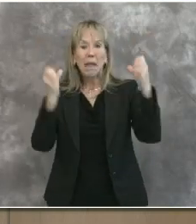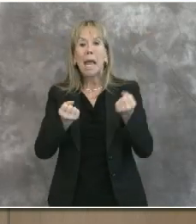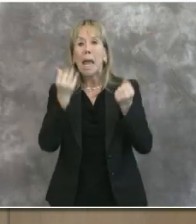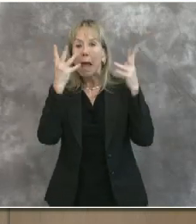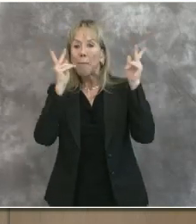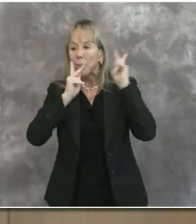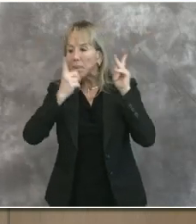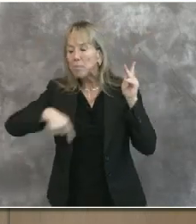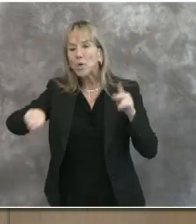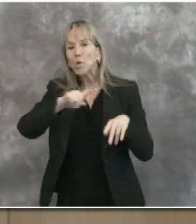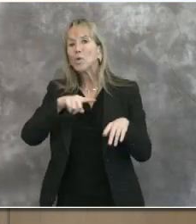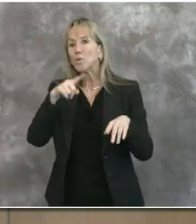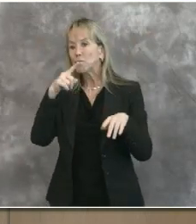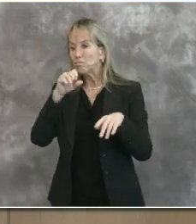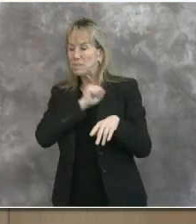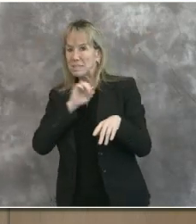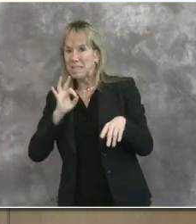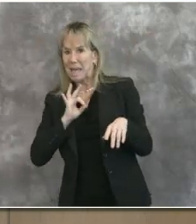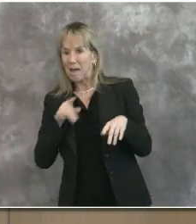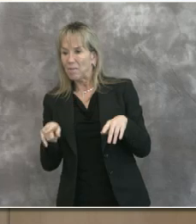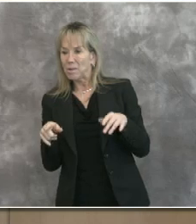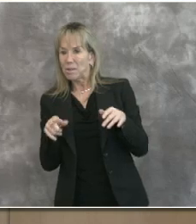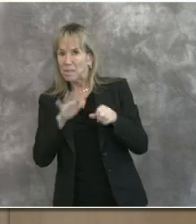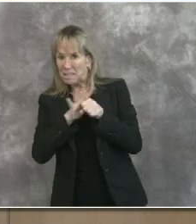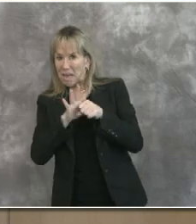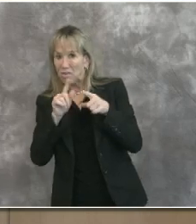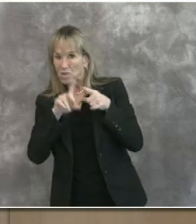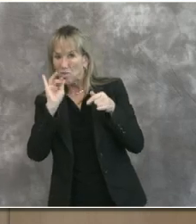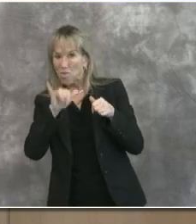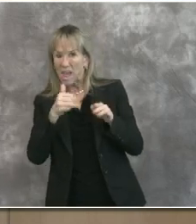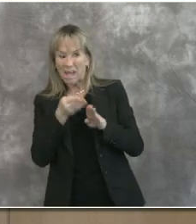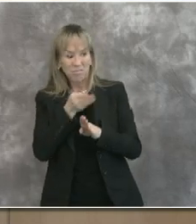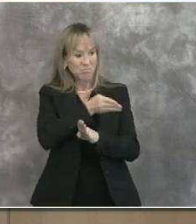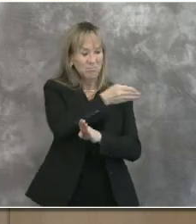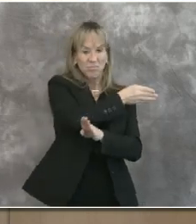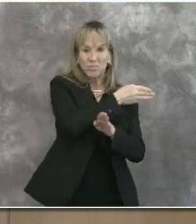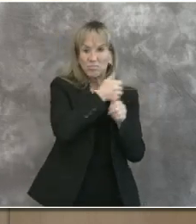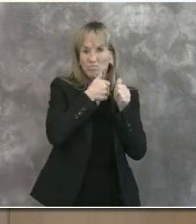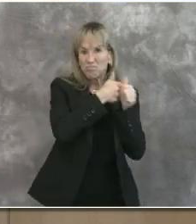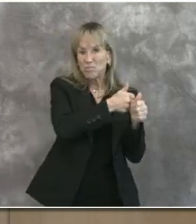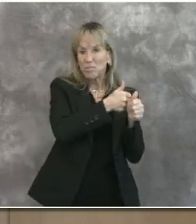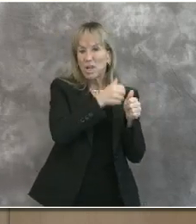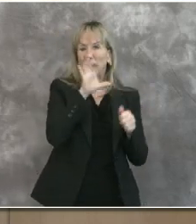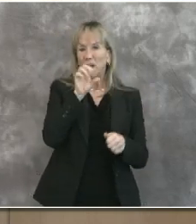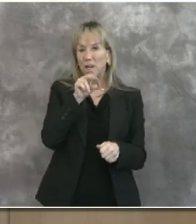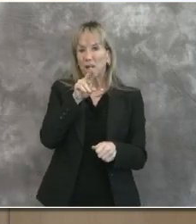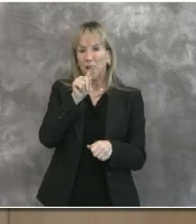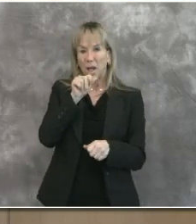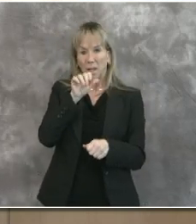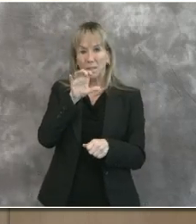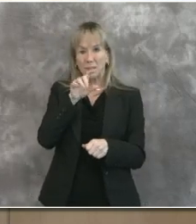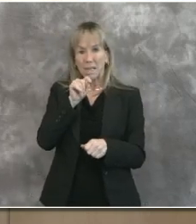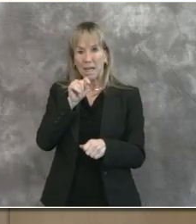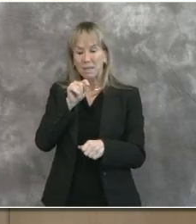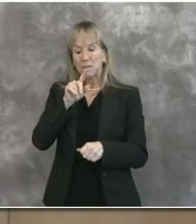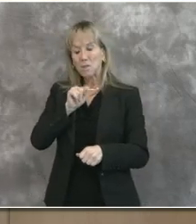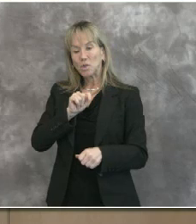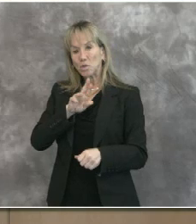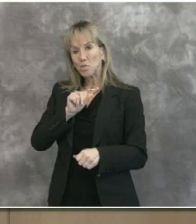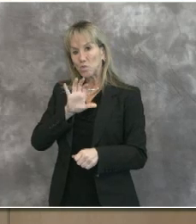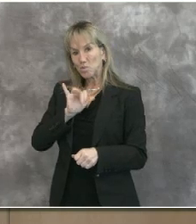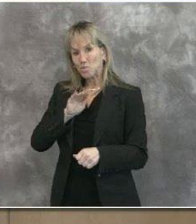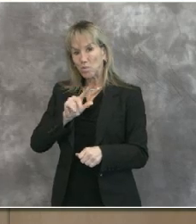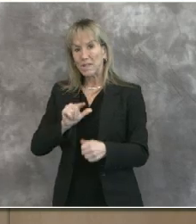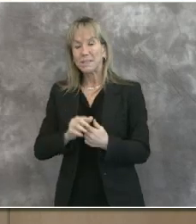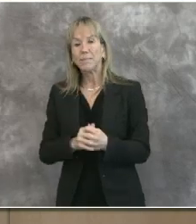staff trained to do contact tracing that we need, and that will guide our goal around there. When it comes to isolation, we're certainly ahead of the curve here